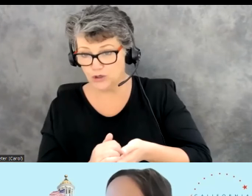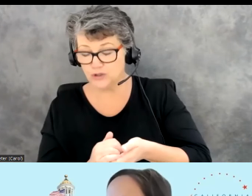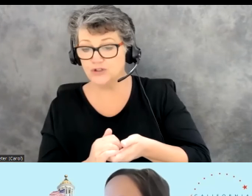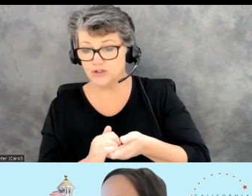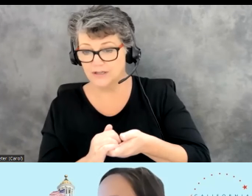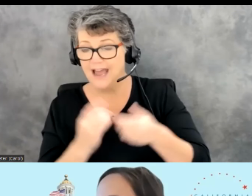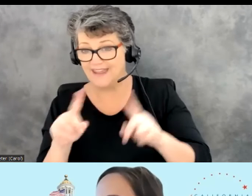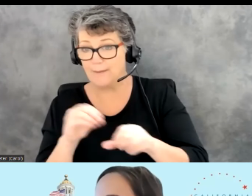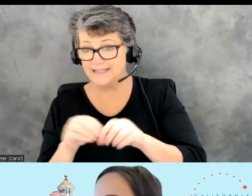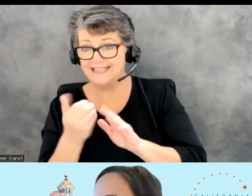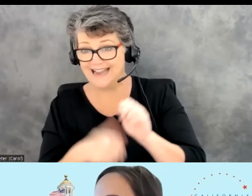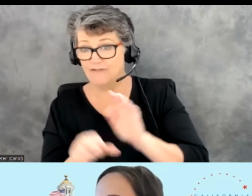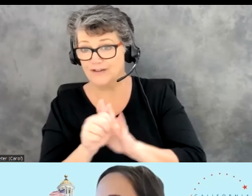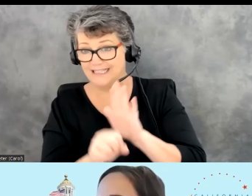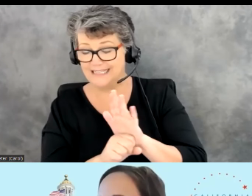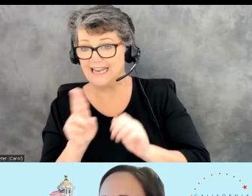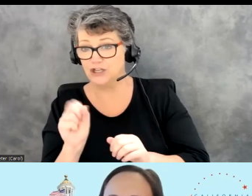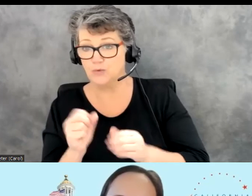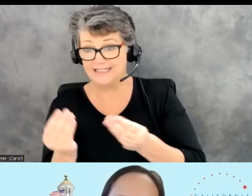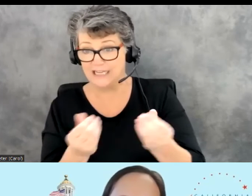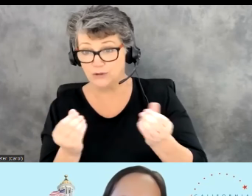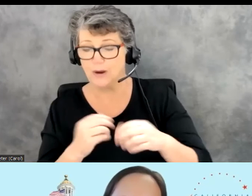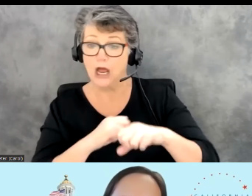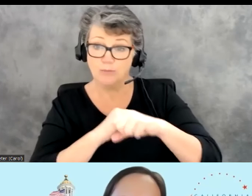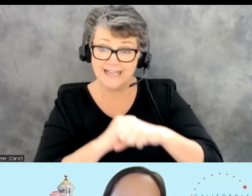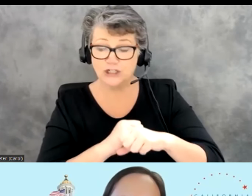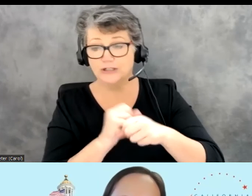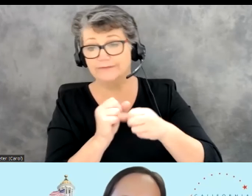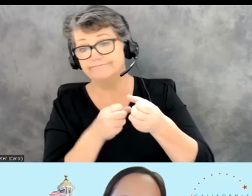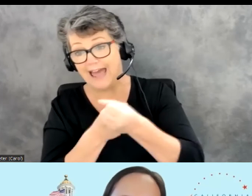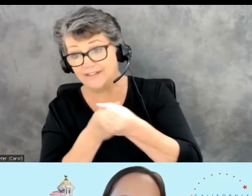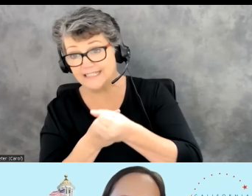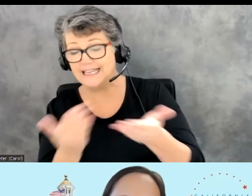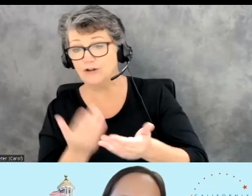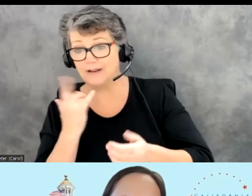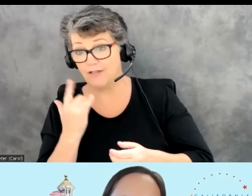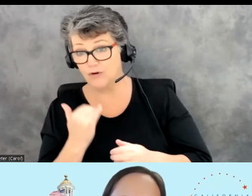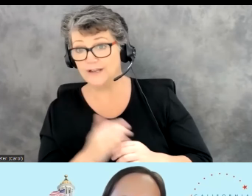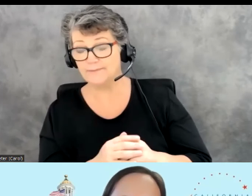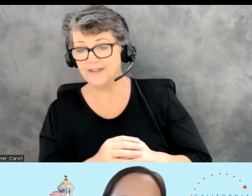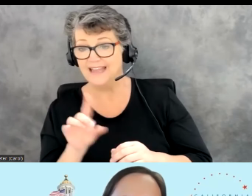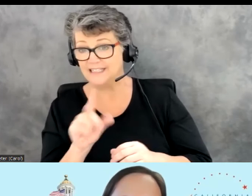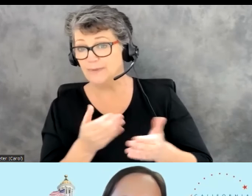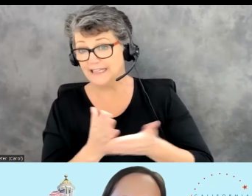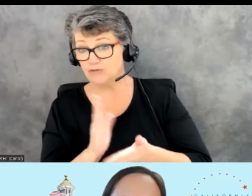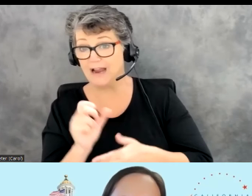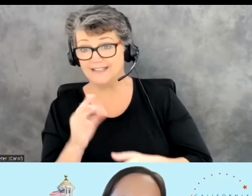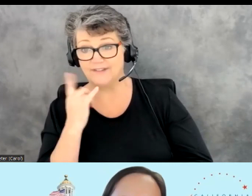place in every state and U.S. territory. So that's protection and advocacy. Here in California, that's Disability Rights of